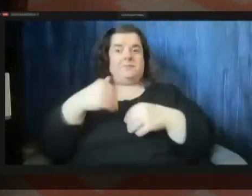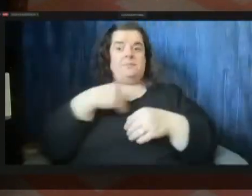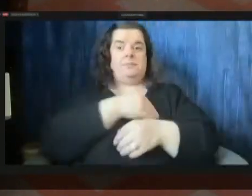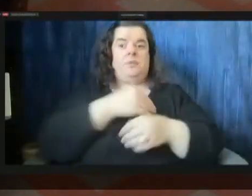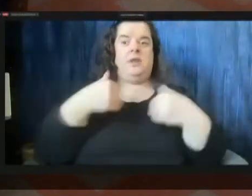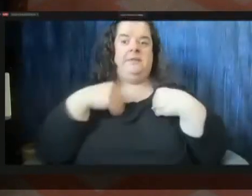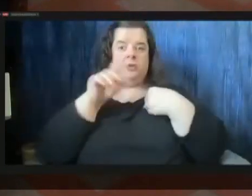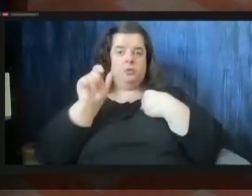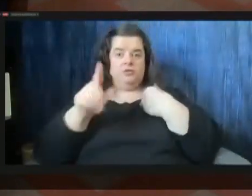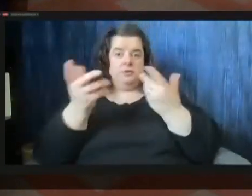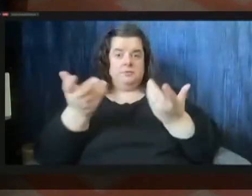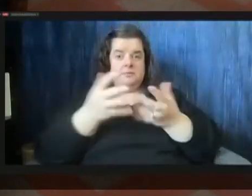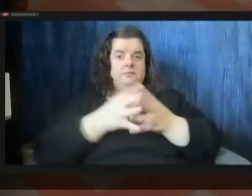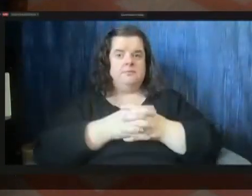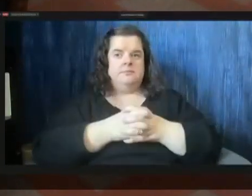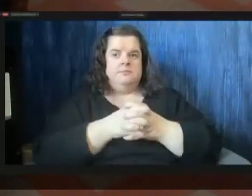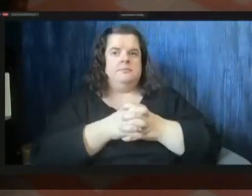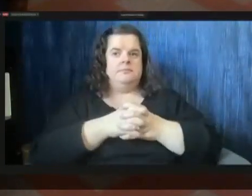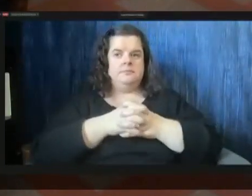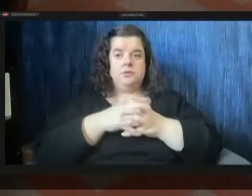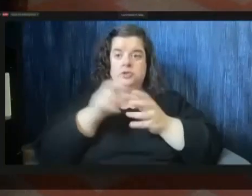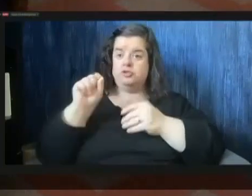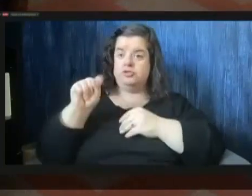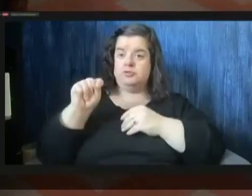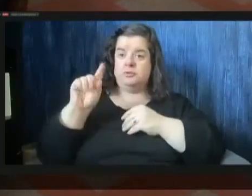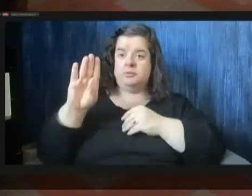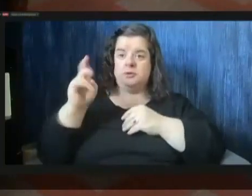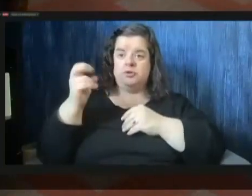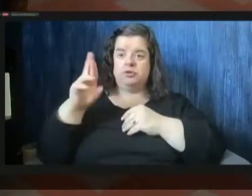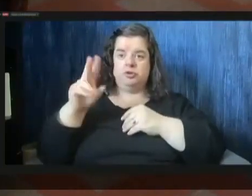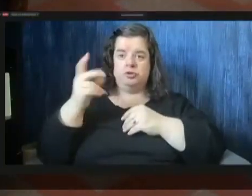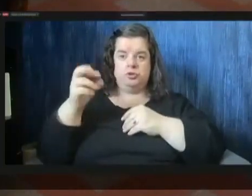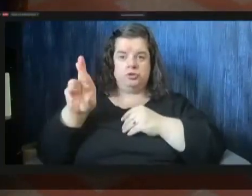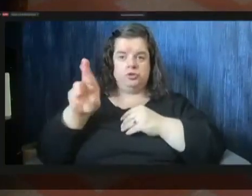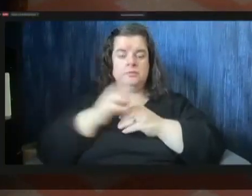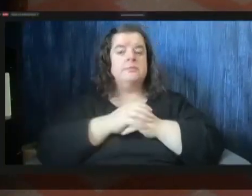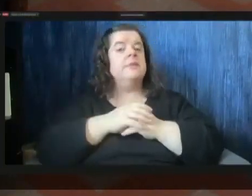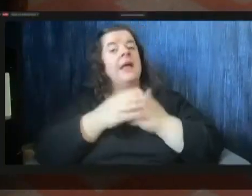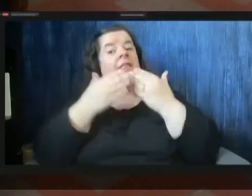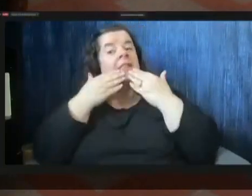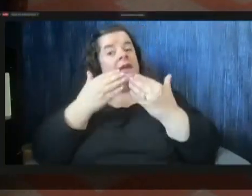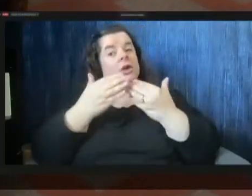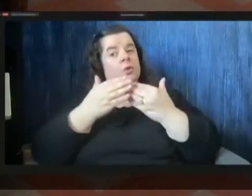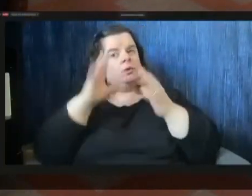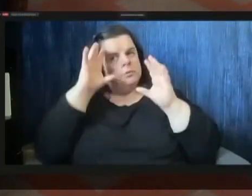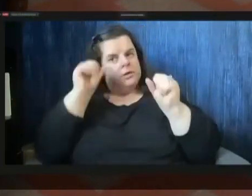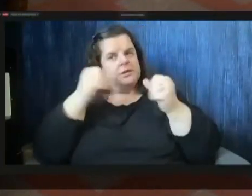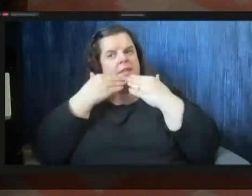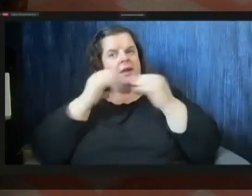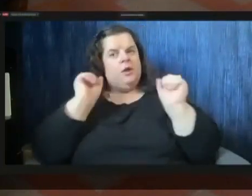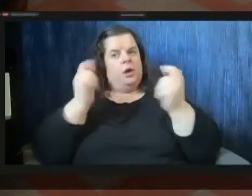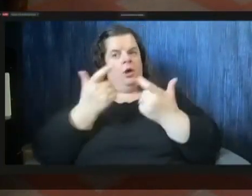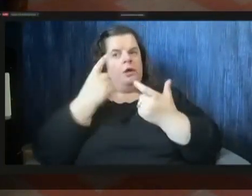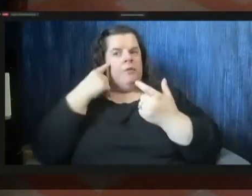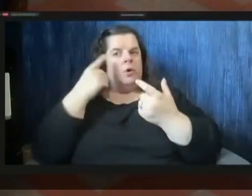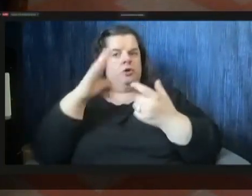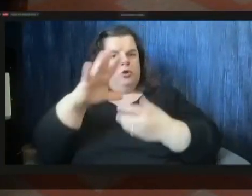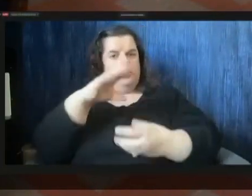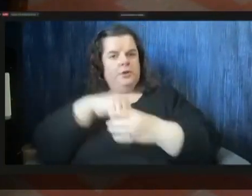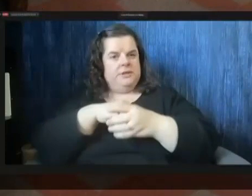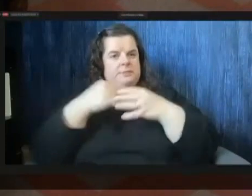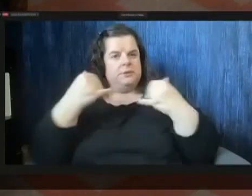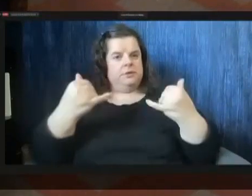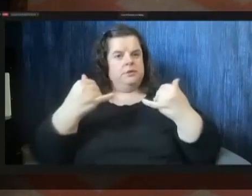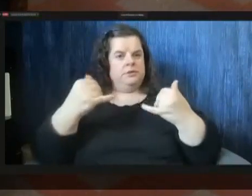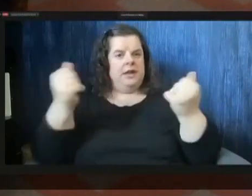Comments? Councilwoman Strasburger? Thank you, Madam President. Thank you all for your participation today and all that